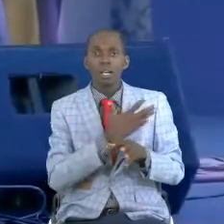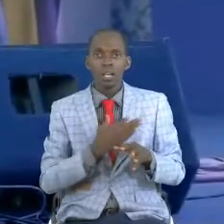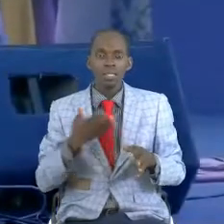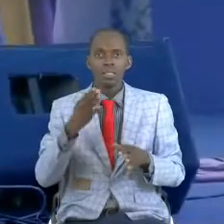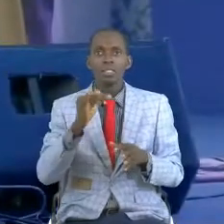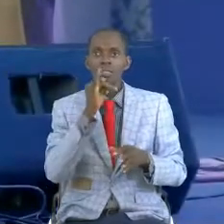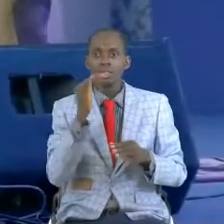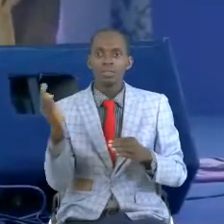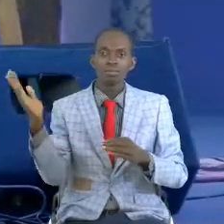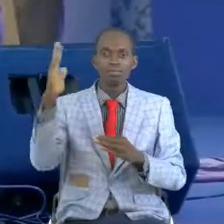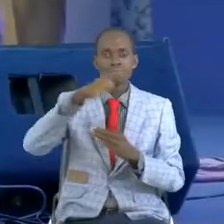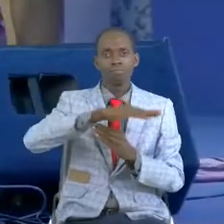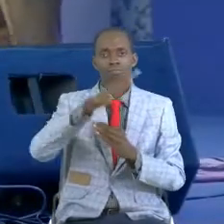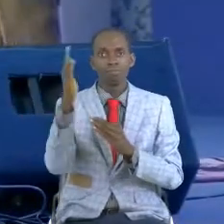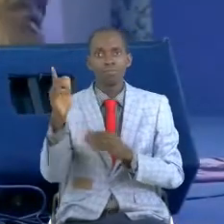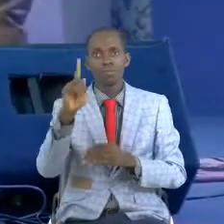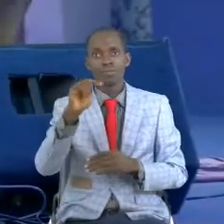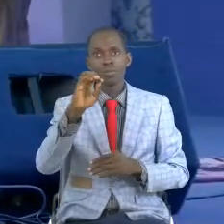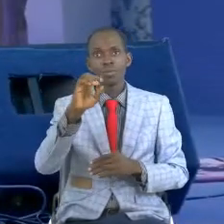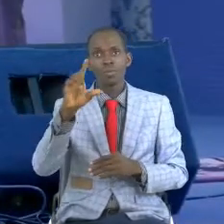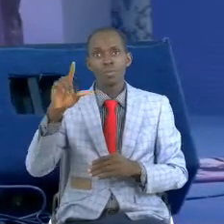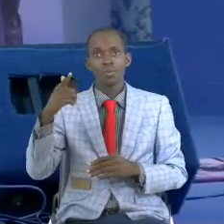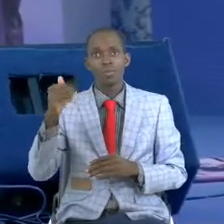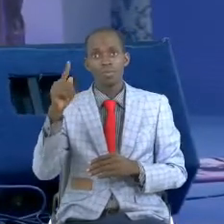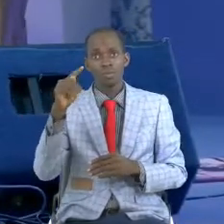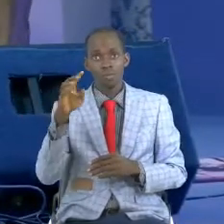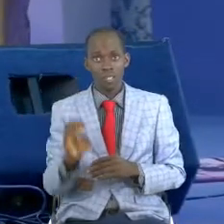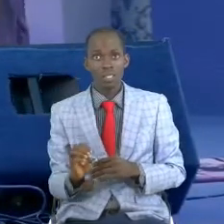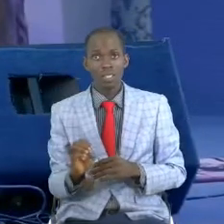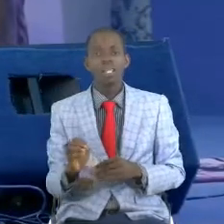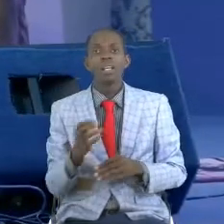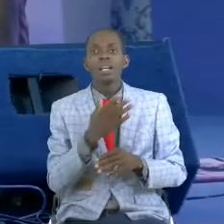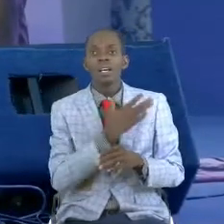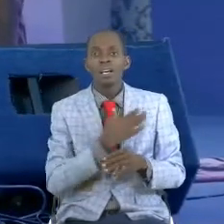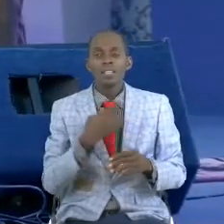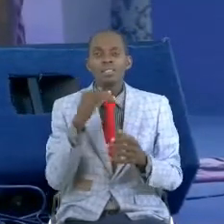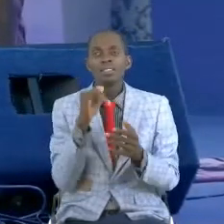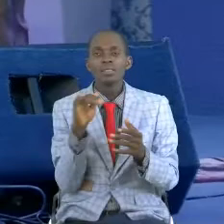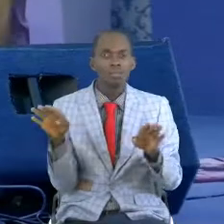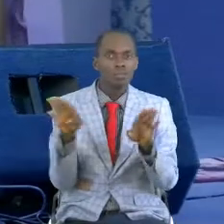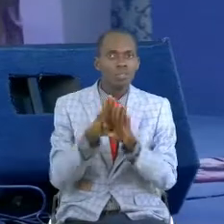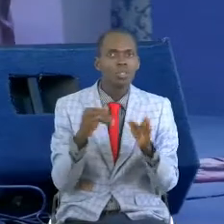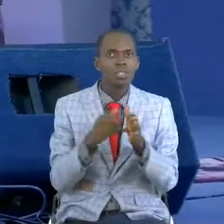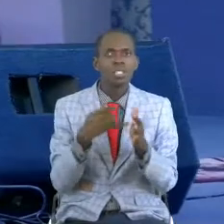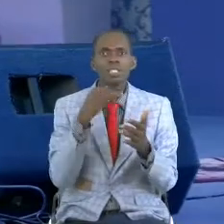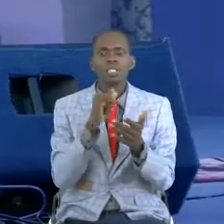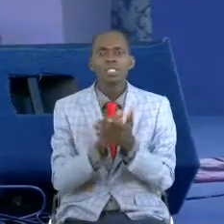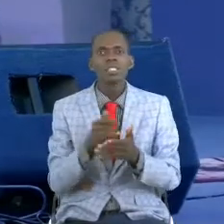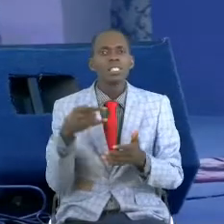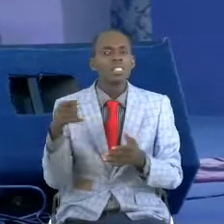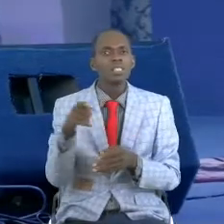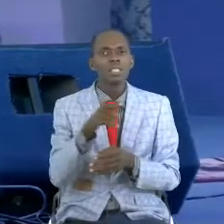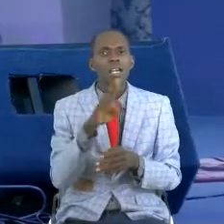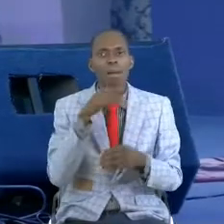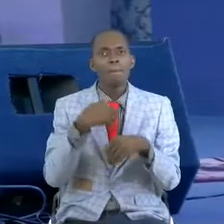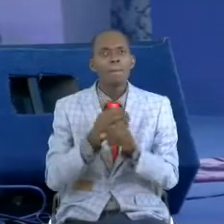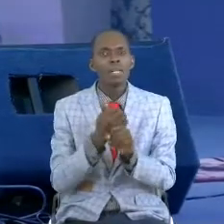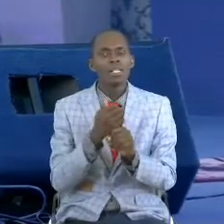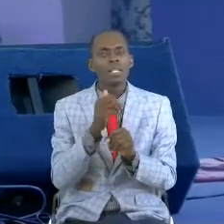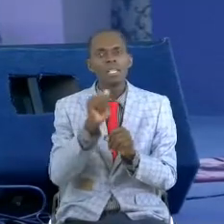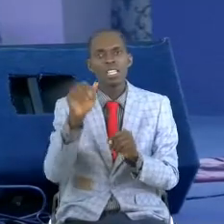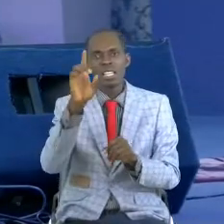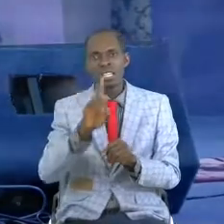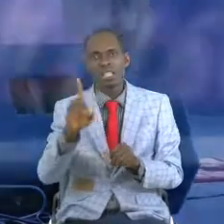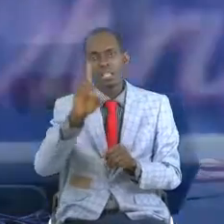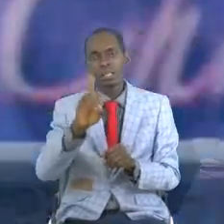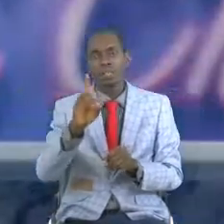up. And they say they are setting a date when that way will be open.